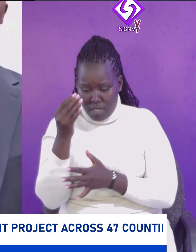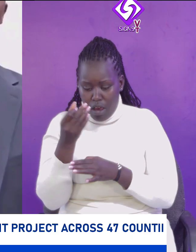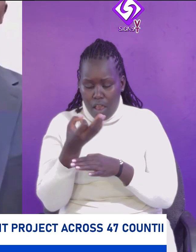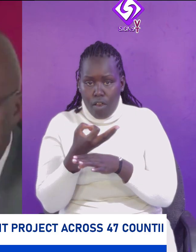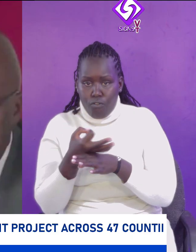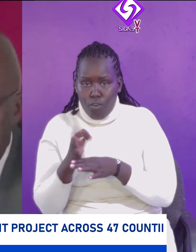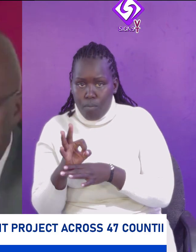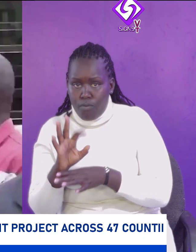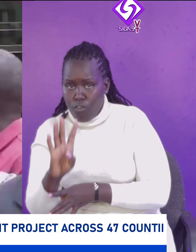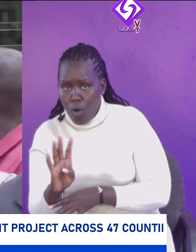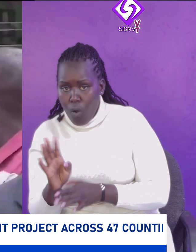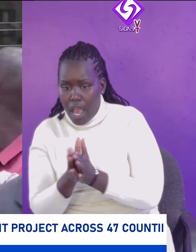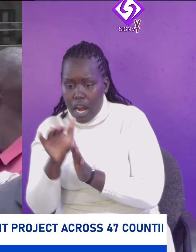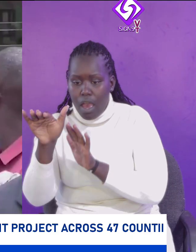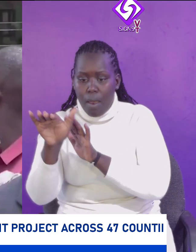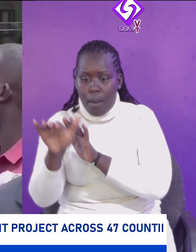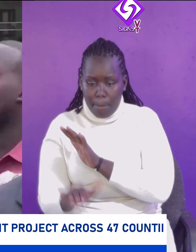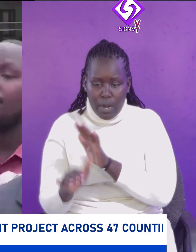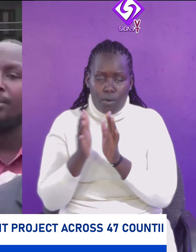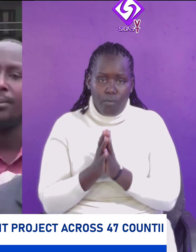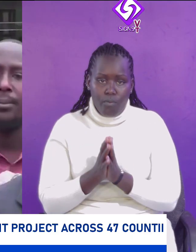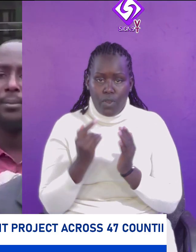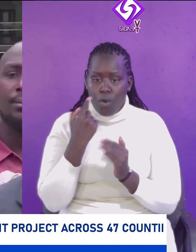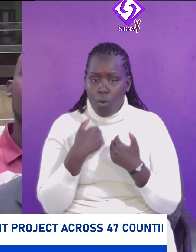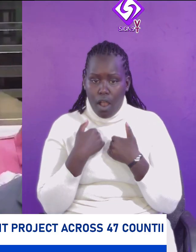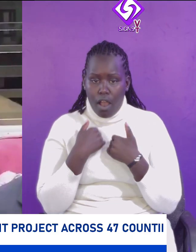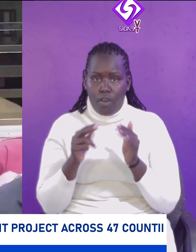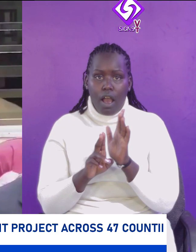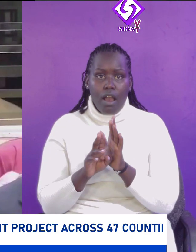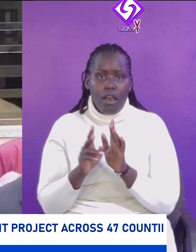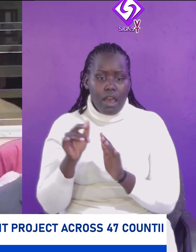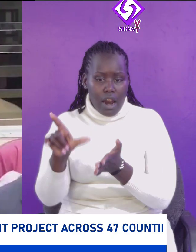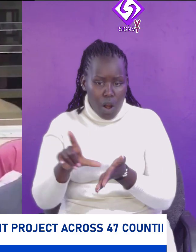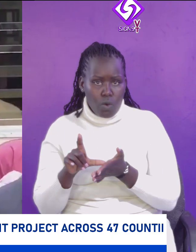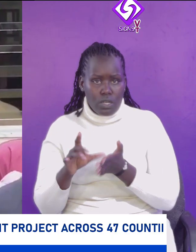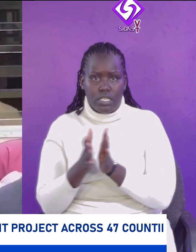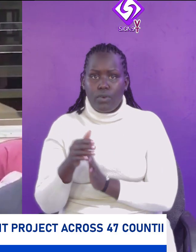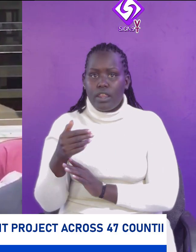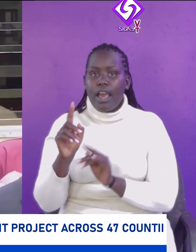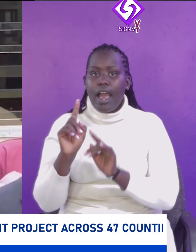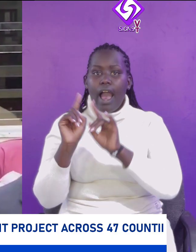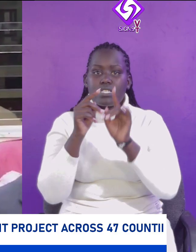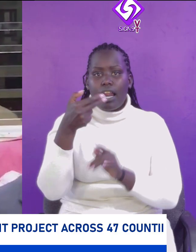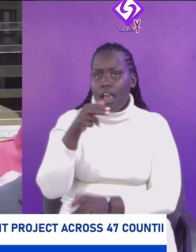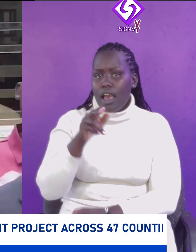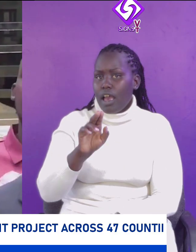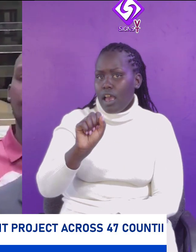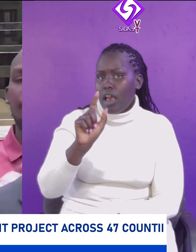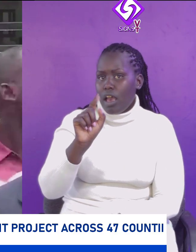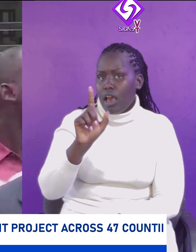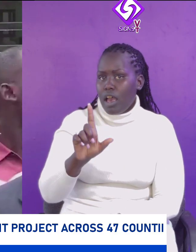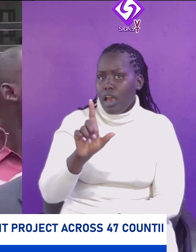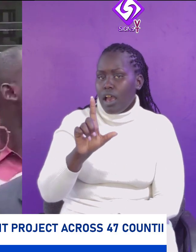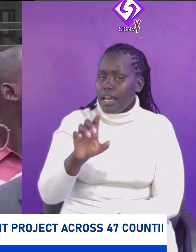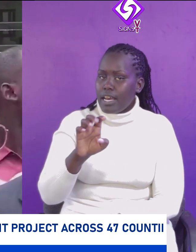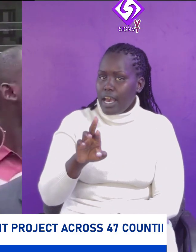below. For those who have some debts in Hustler Fund also may not qualify. So that's the first process, that's the first stage. After that,